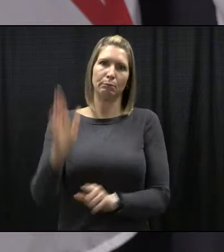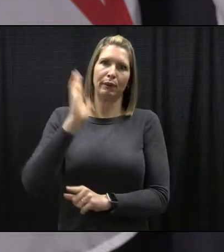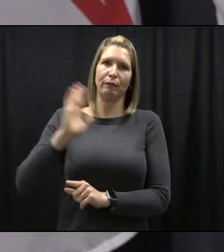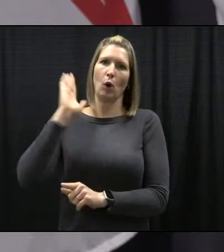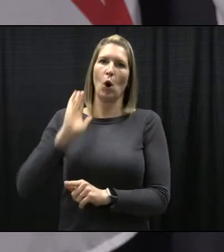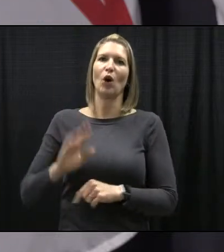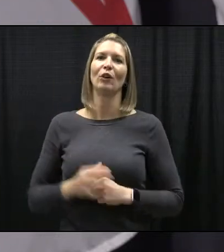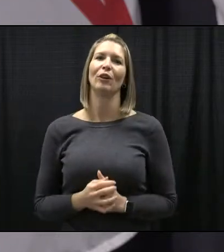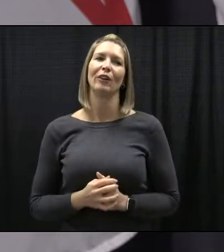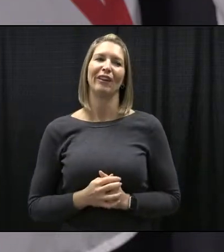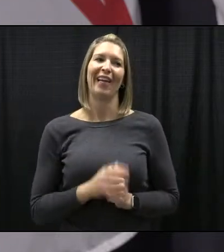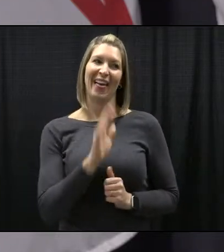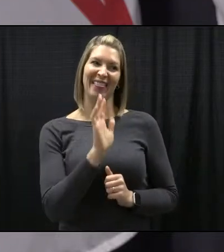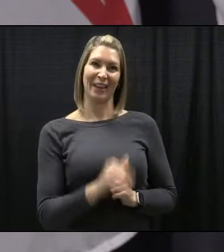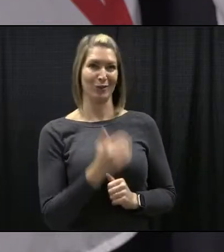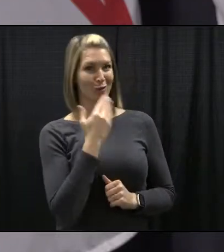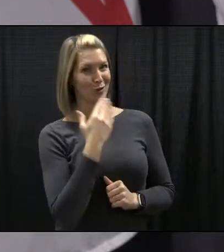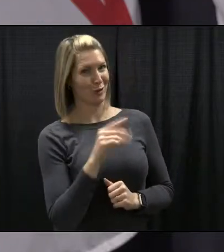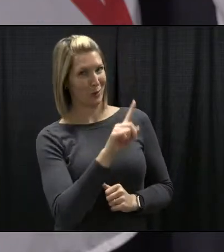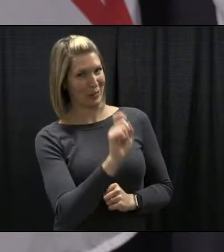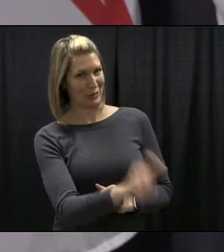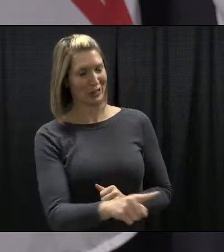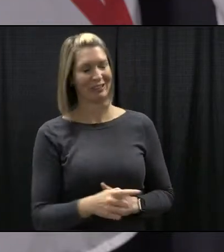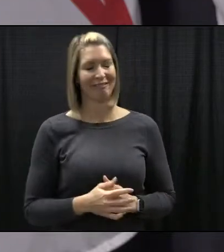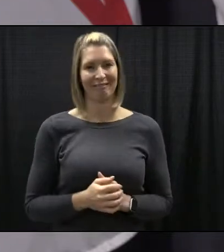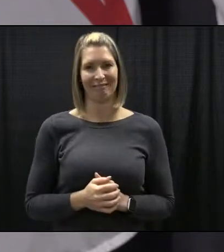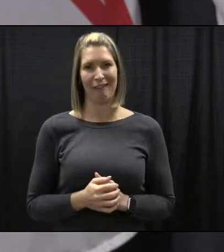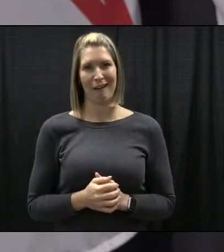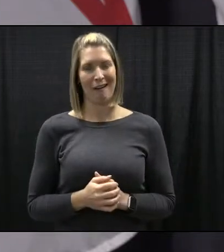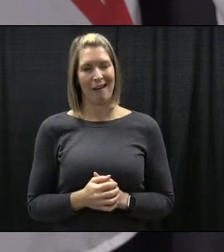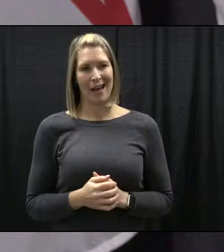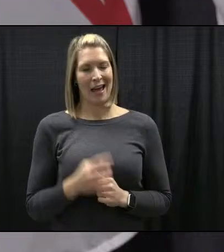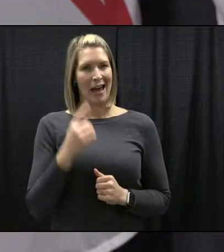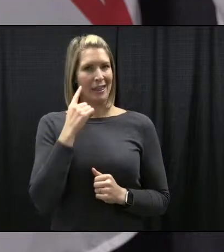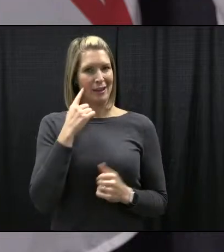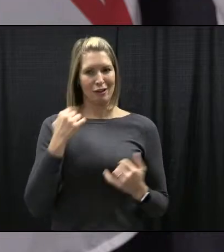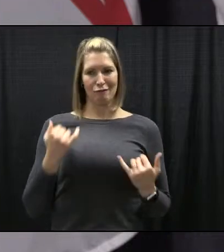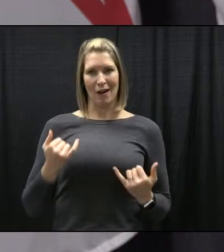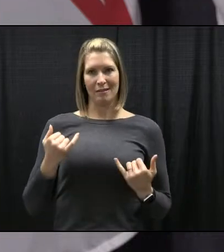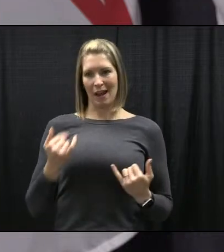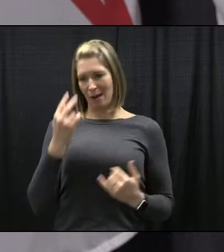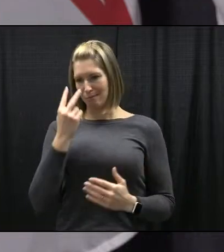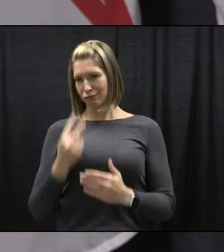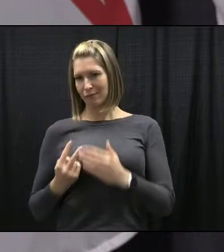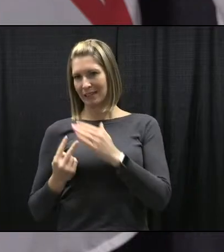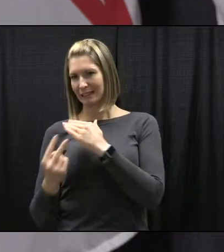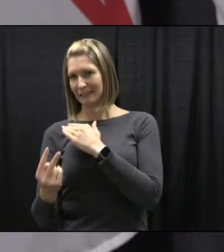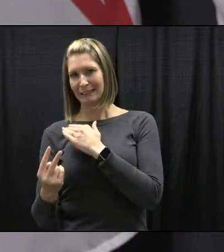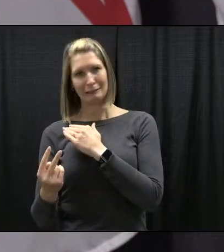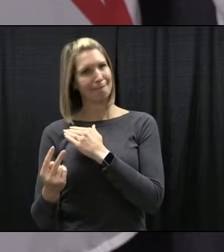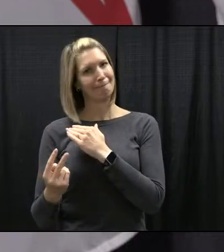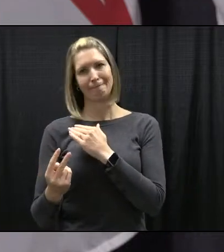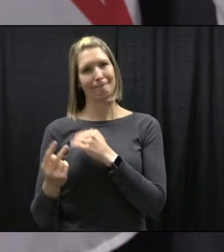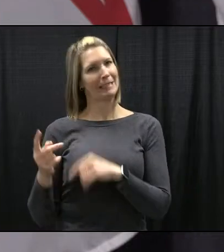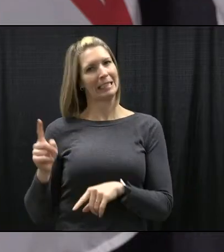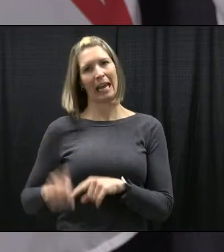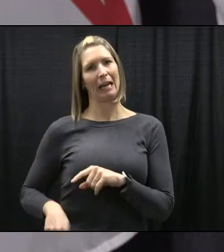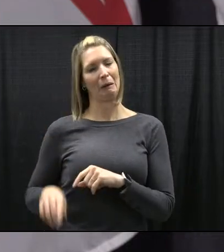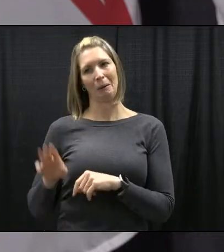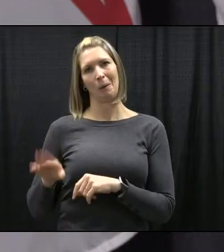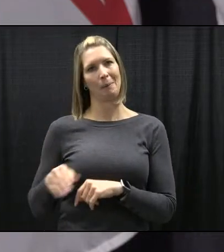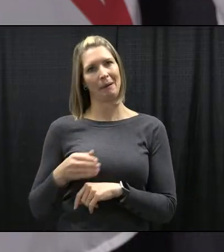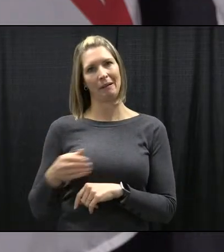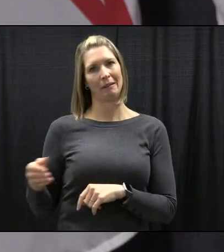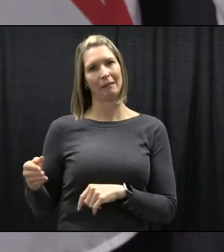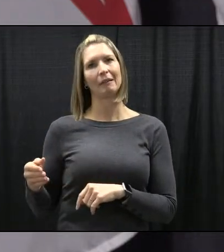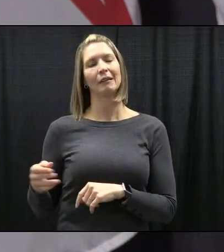That's a $1 million question, I think. I don't know that any of us can really do that at this time. It will be really important to see